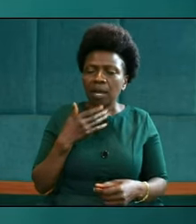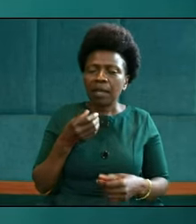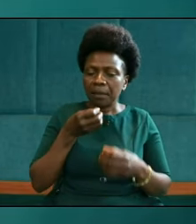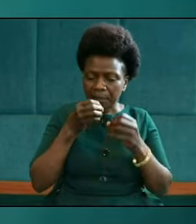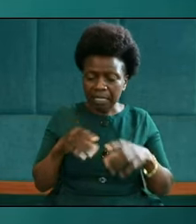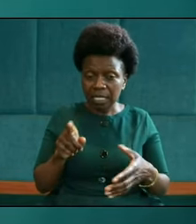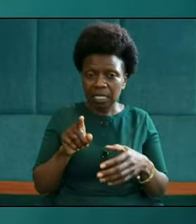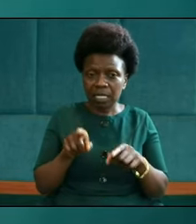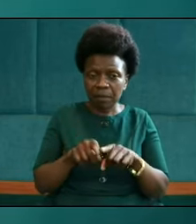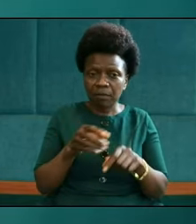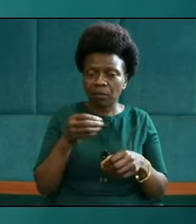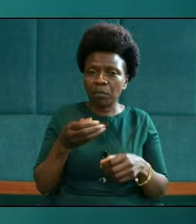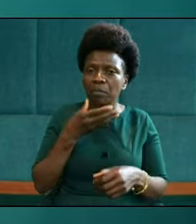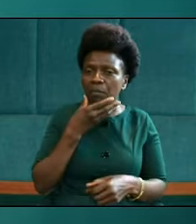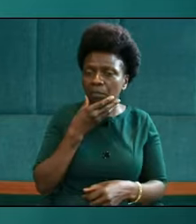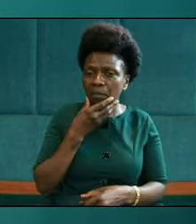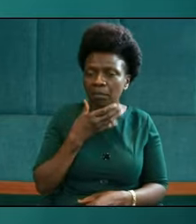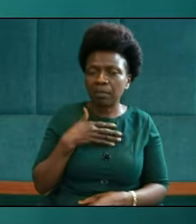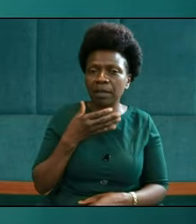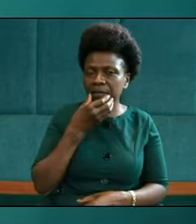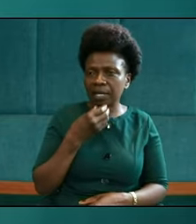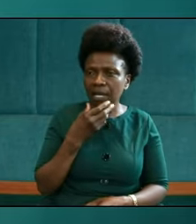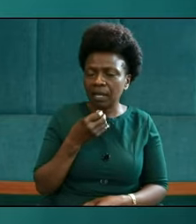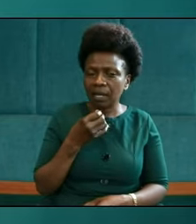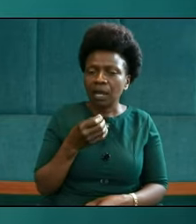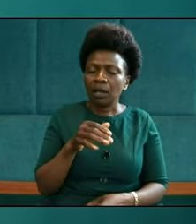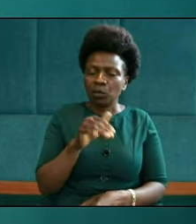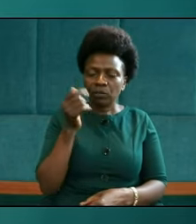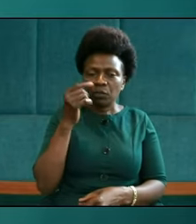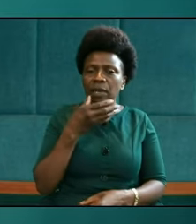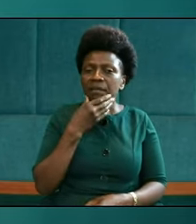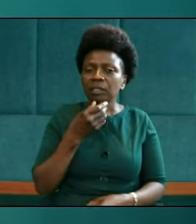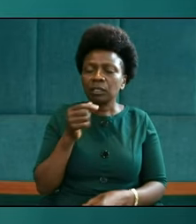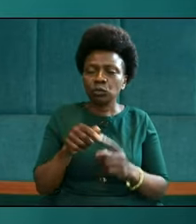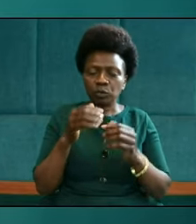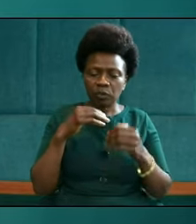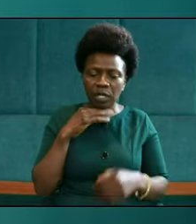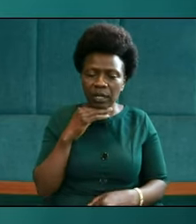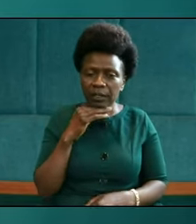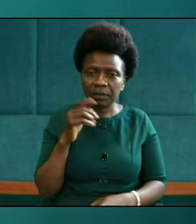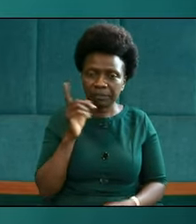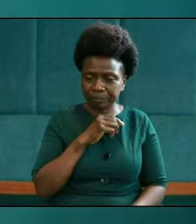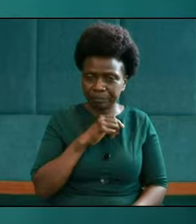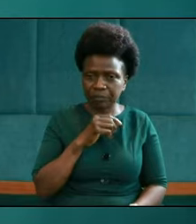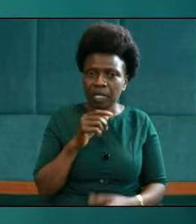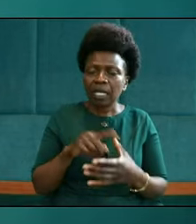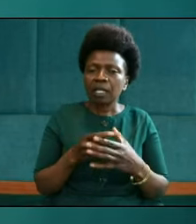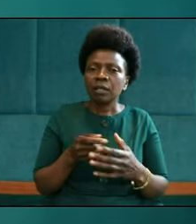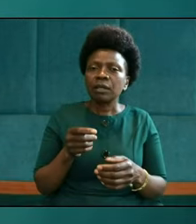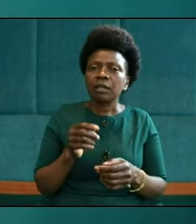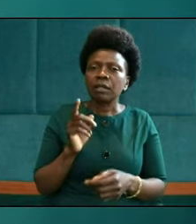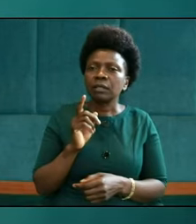father. I will wait for my father to die. When we have finished the mourning